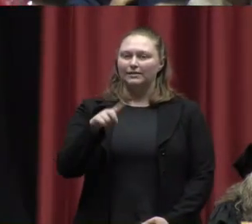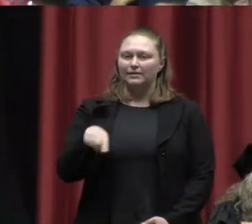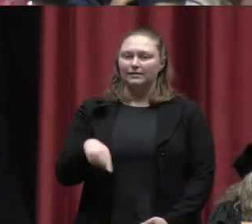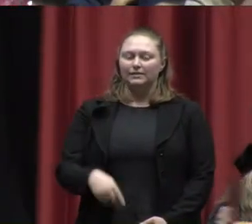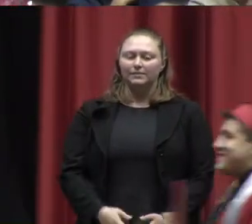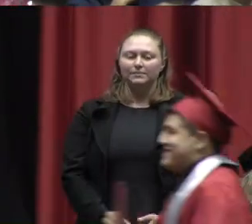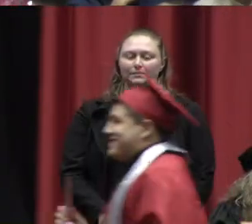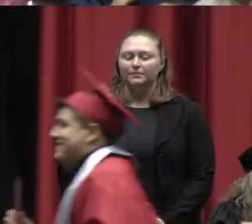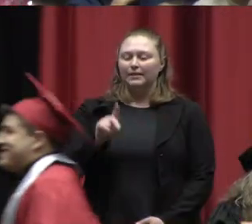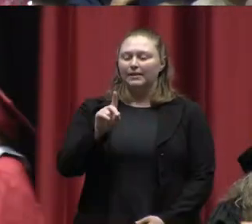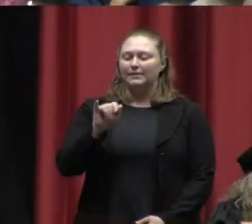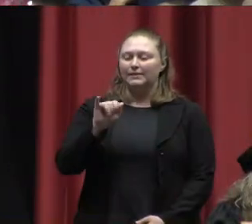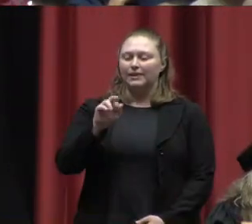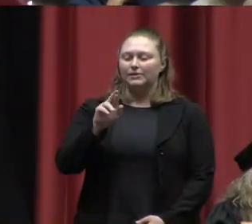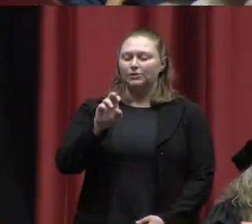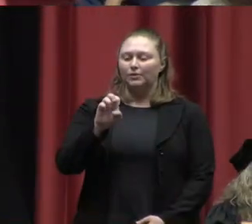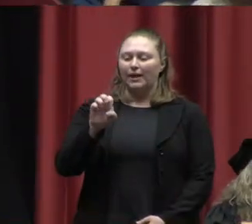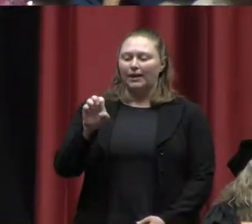Desiree Garcia.